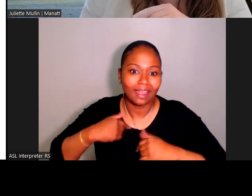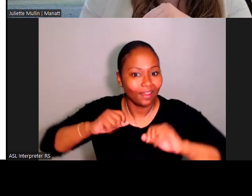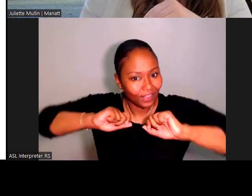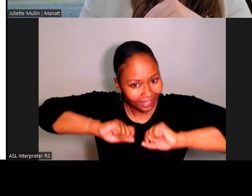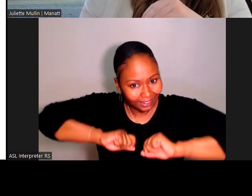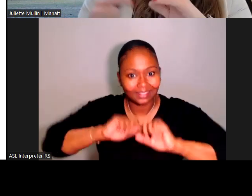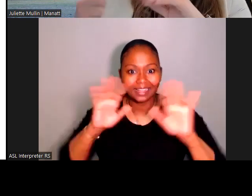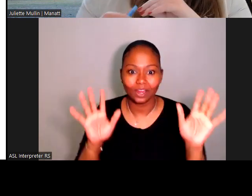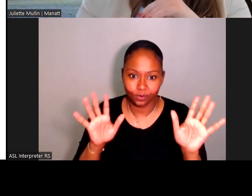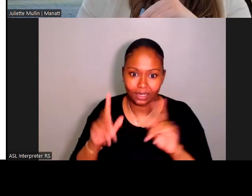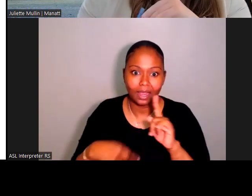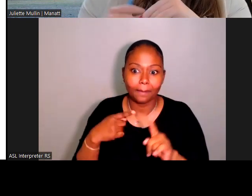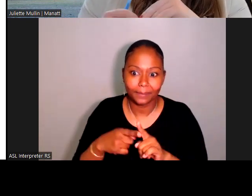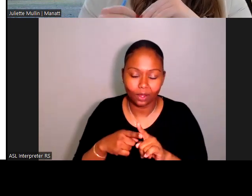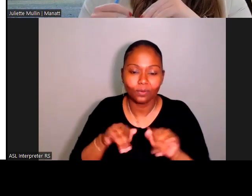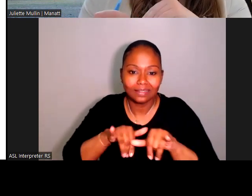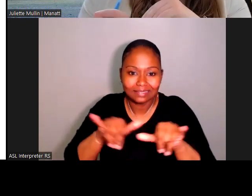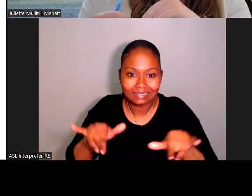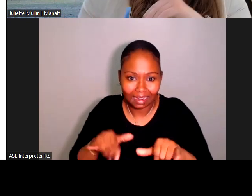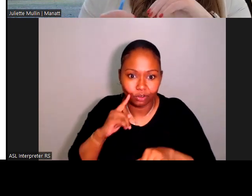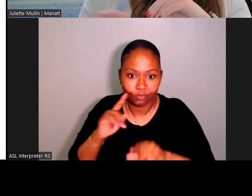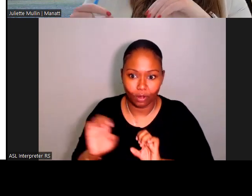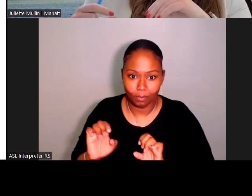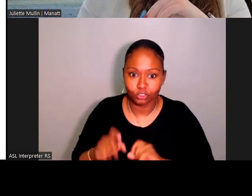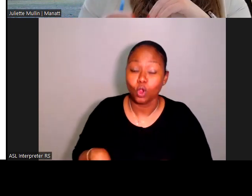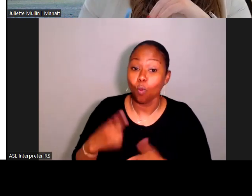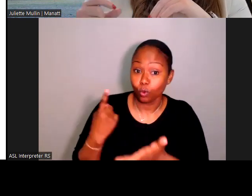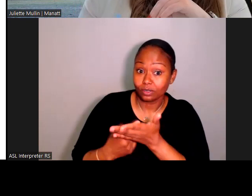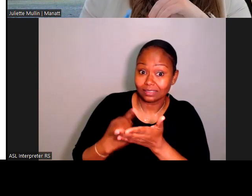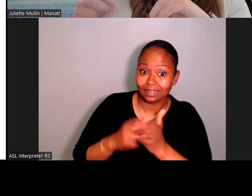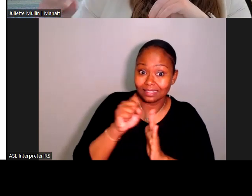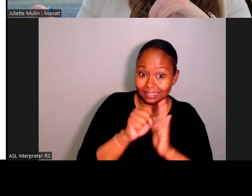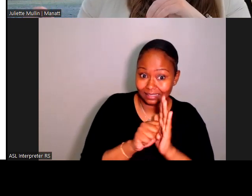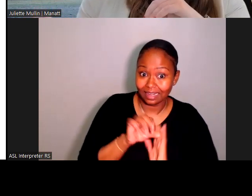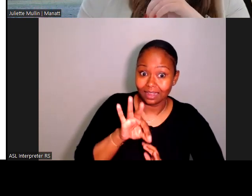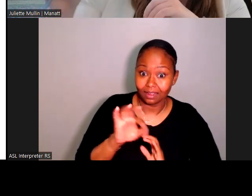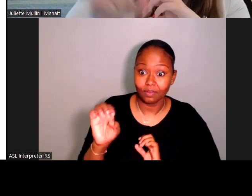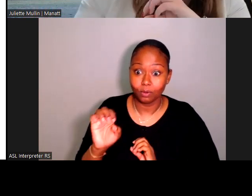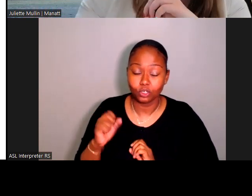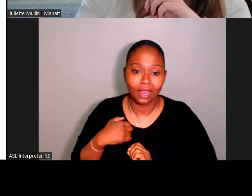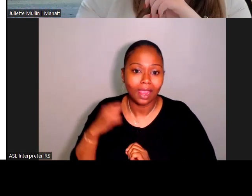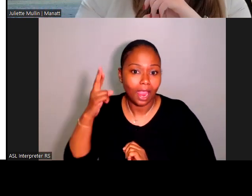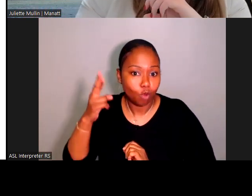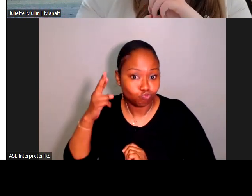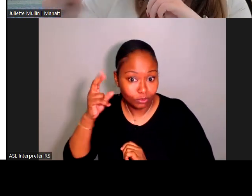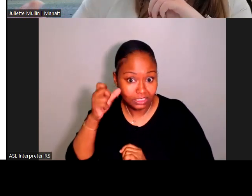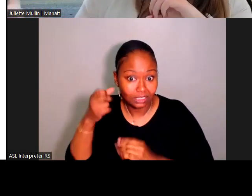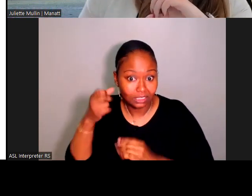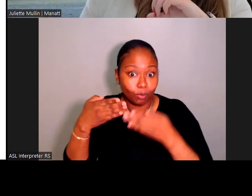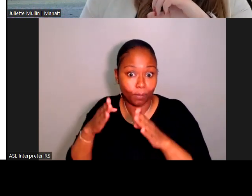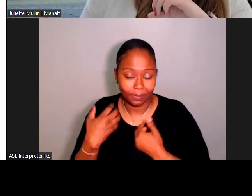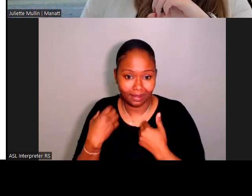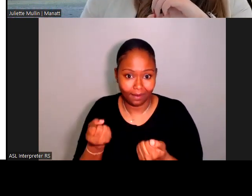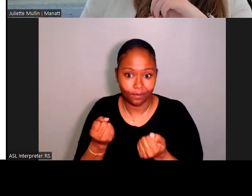state of emergency, that we are talking about a state of emergency in which a reasonable public health or safety standard related to that emergency